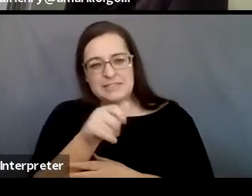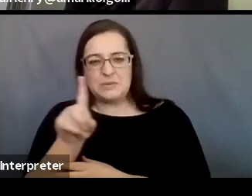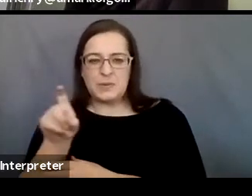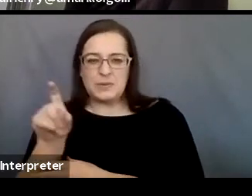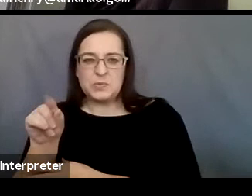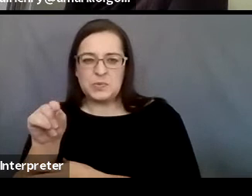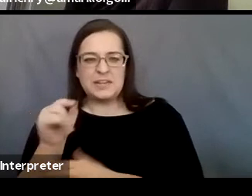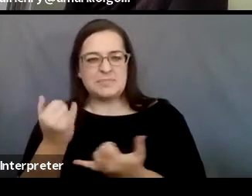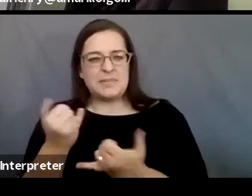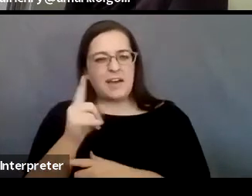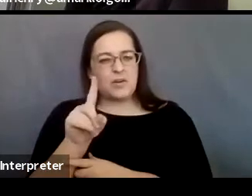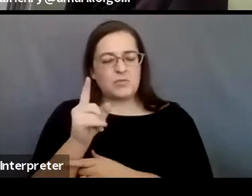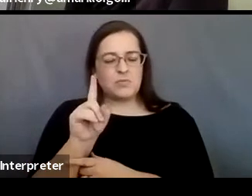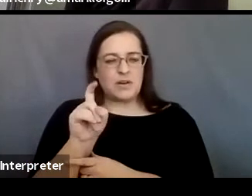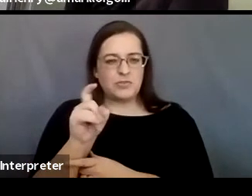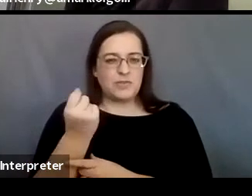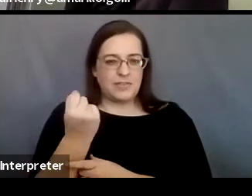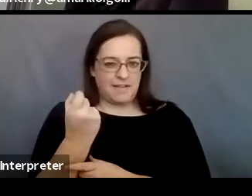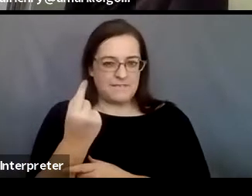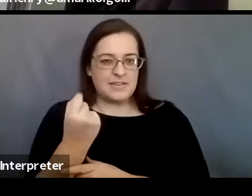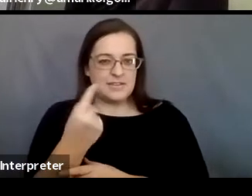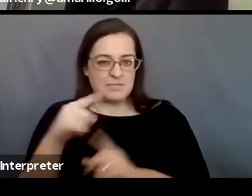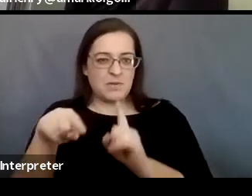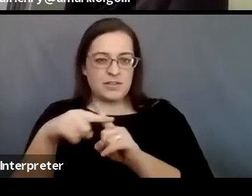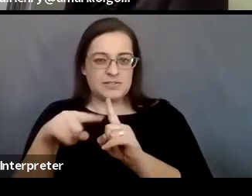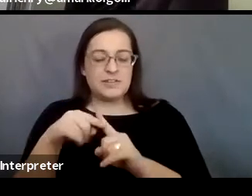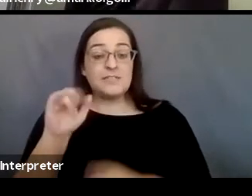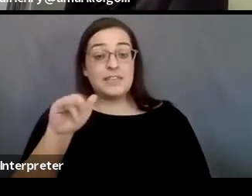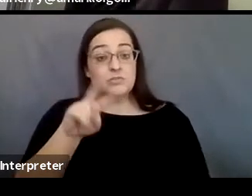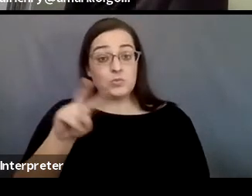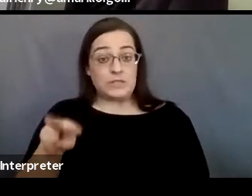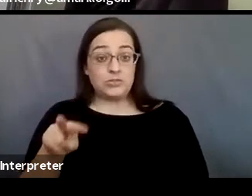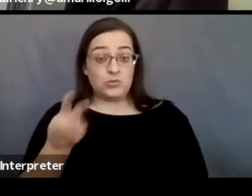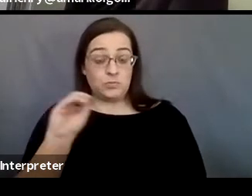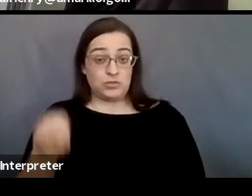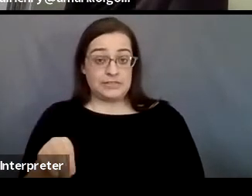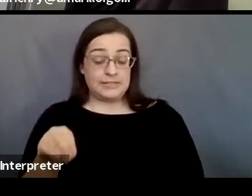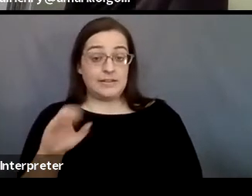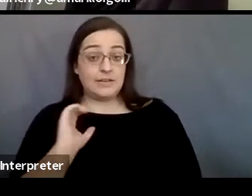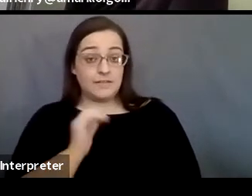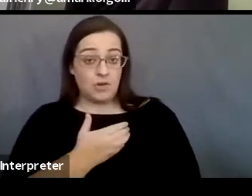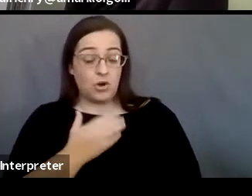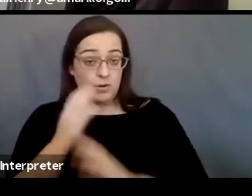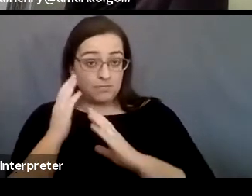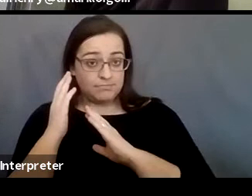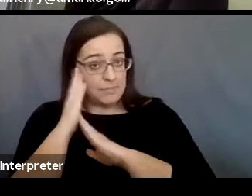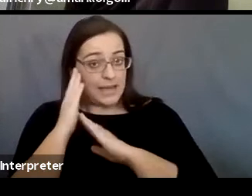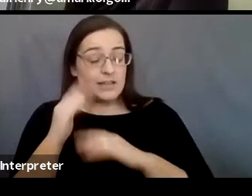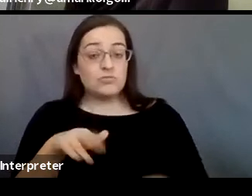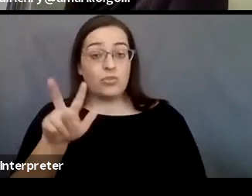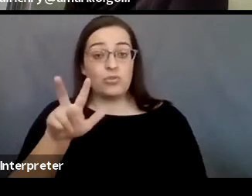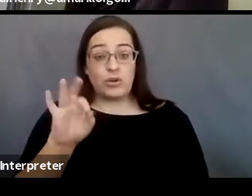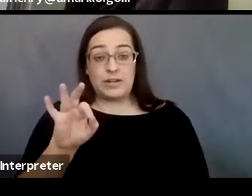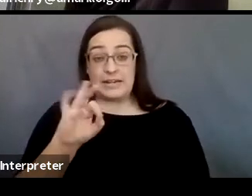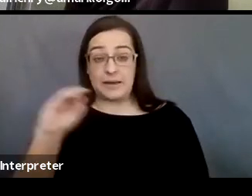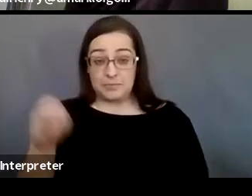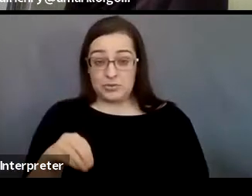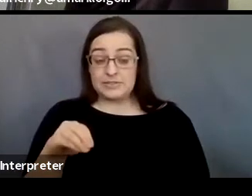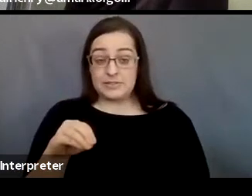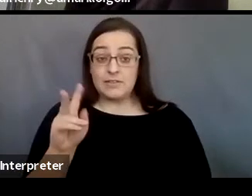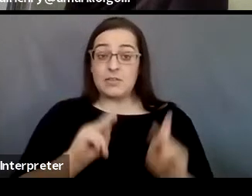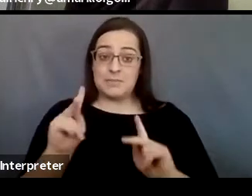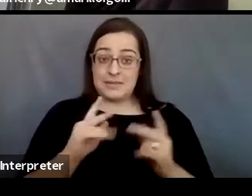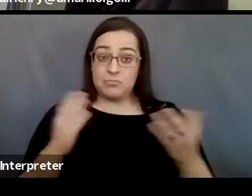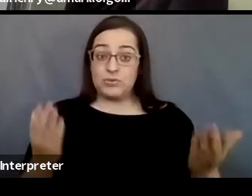positives. Now, at 111 positives, that's 22% of our licensed beds, or it's 39% of the number of patients in our